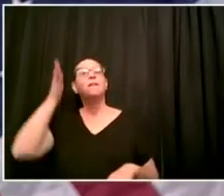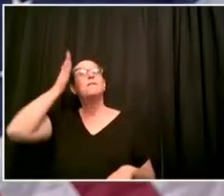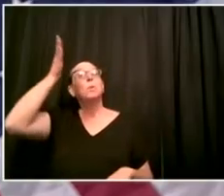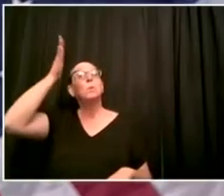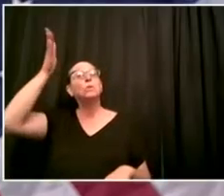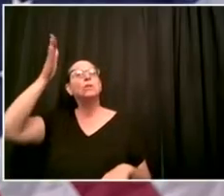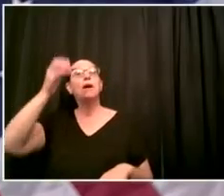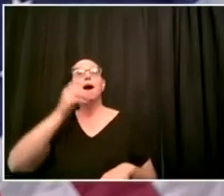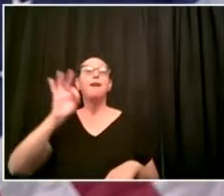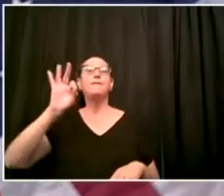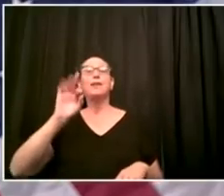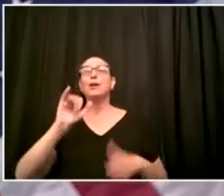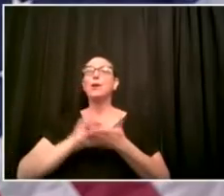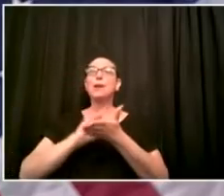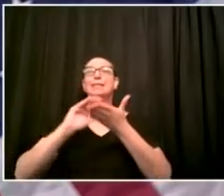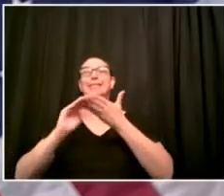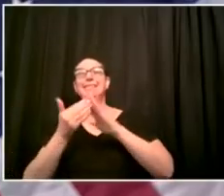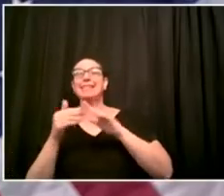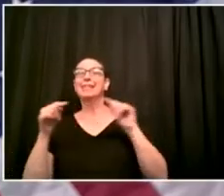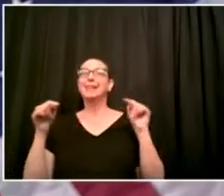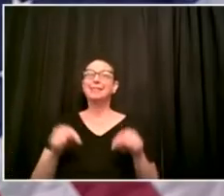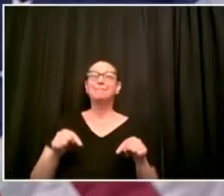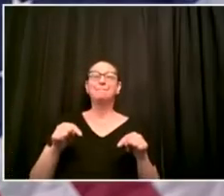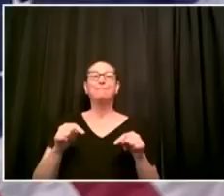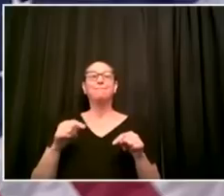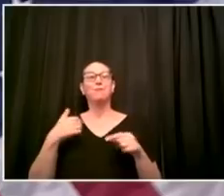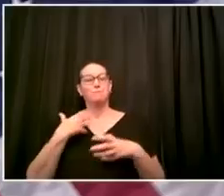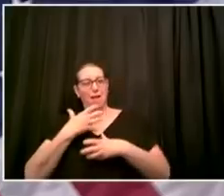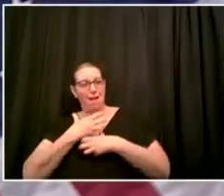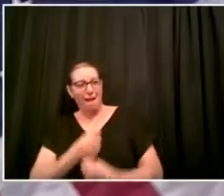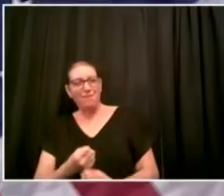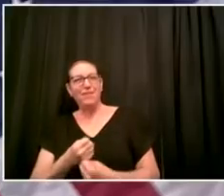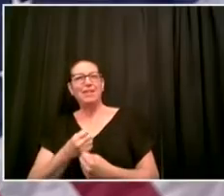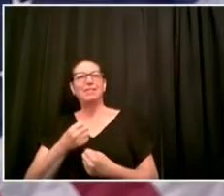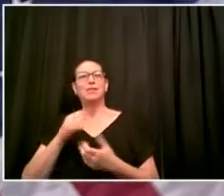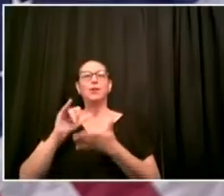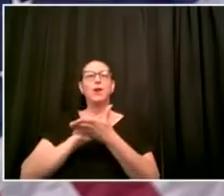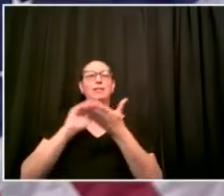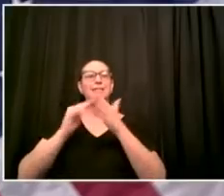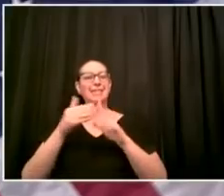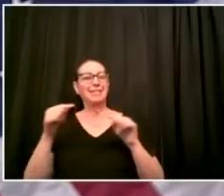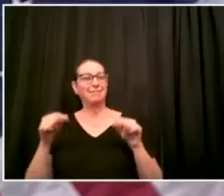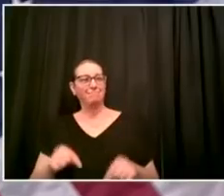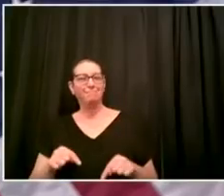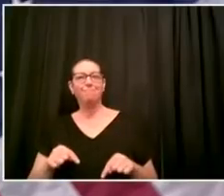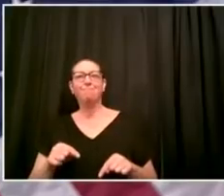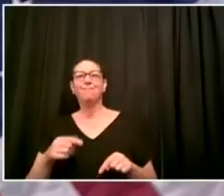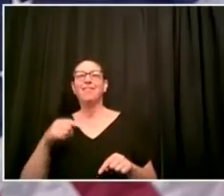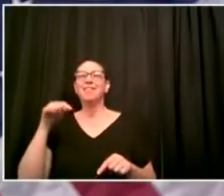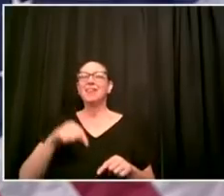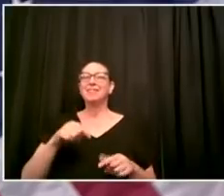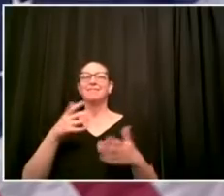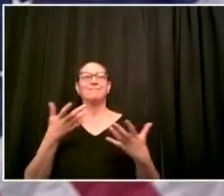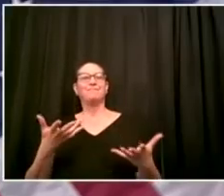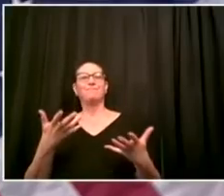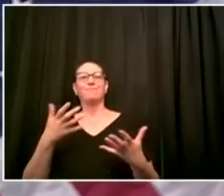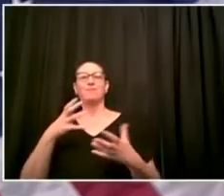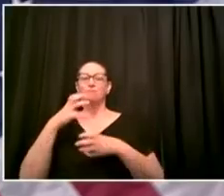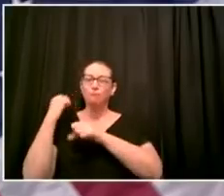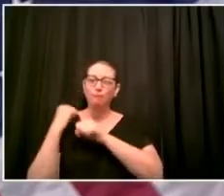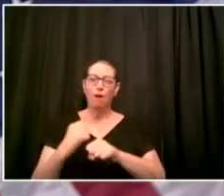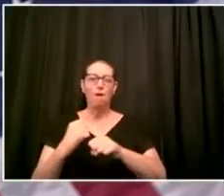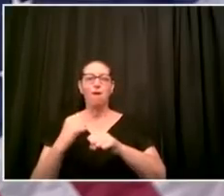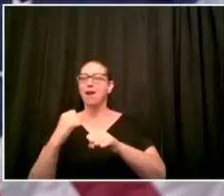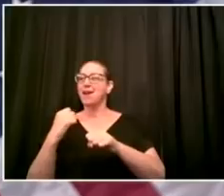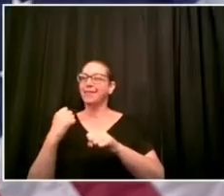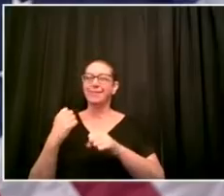the litany of things we've been through, the way the city came back from the Great Depression, the way it came back from the fiscal crisis, after 9/11,